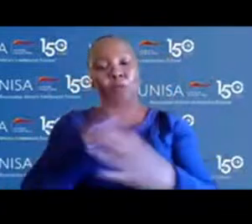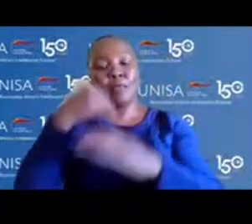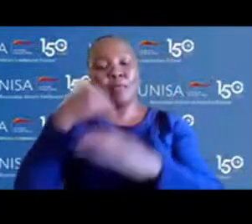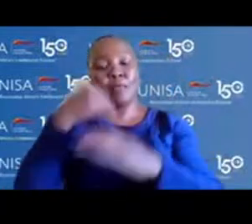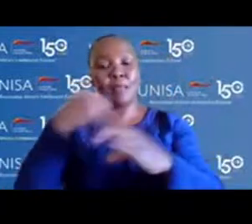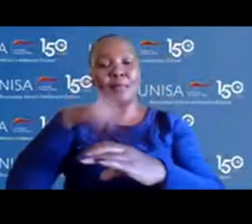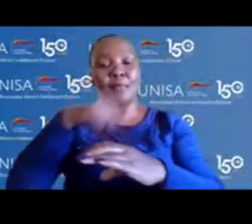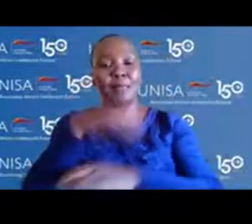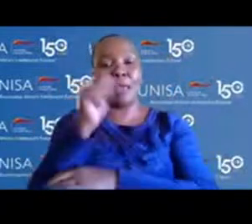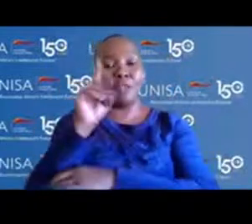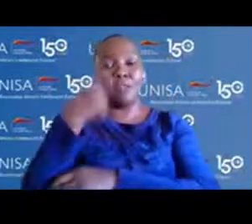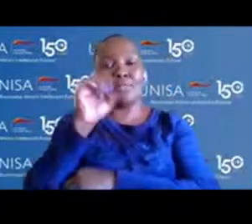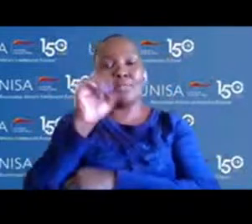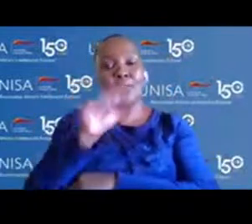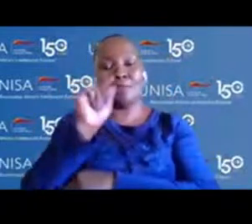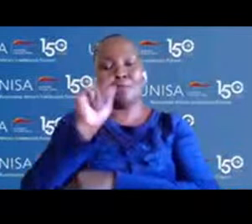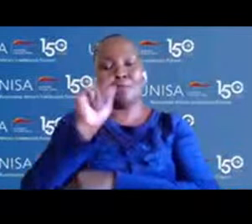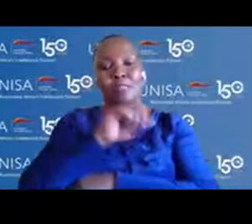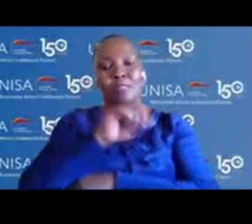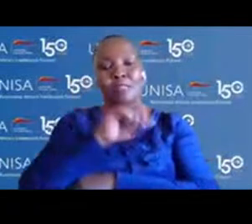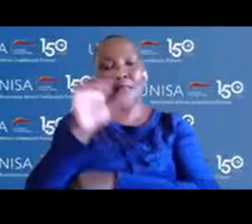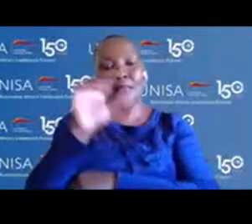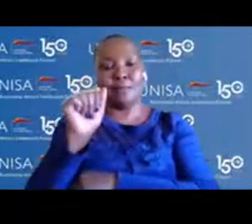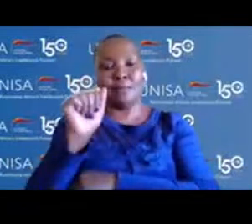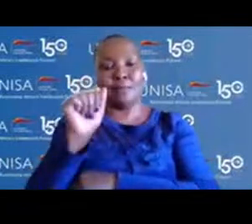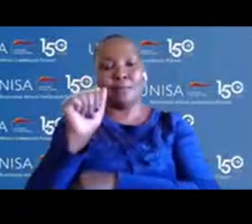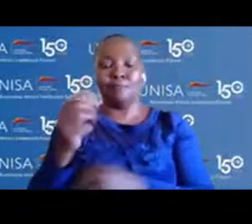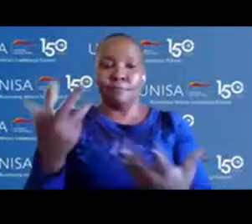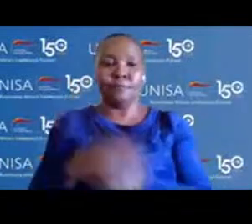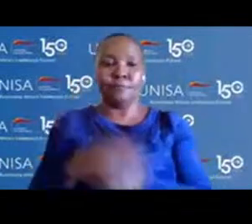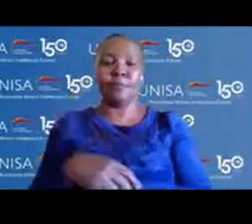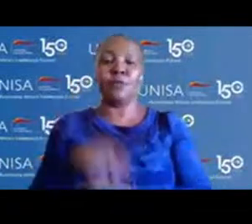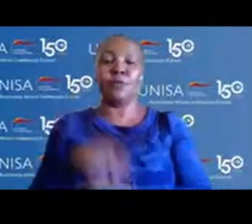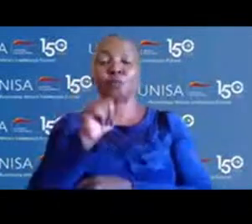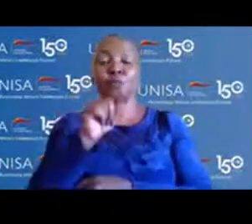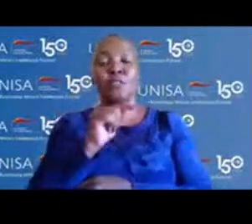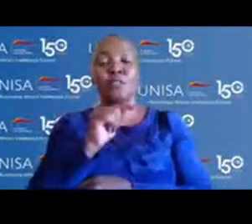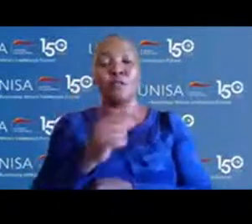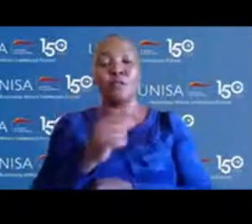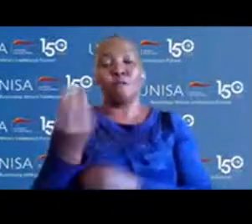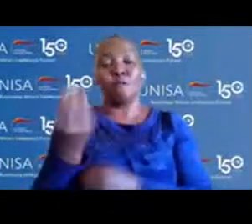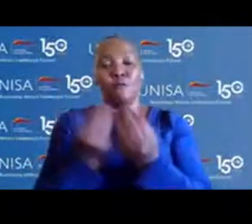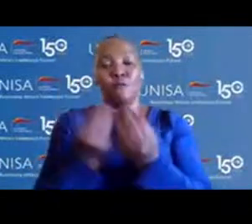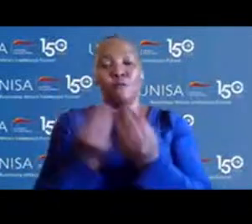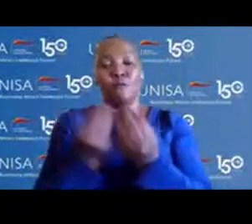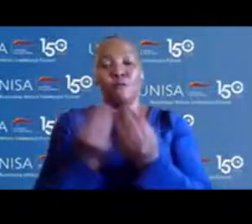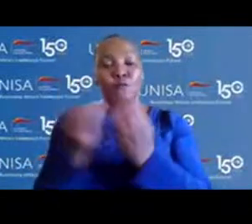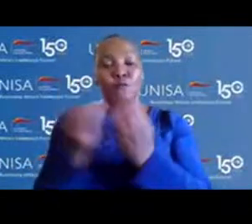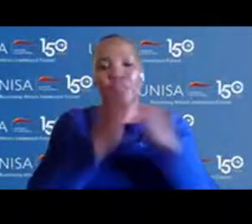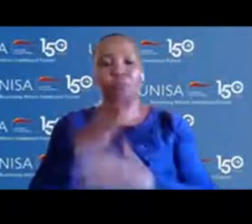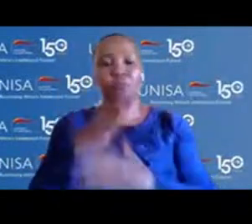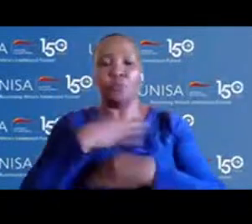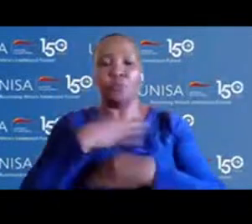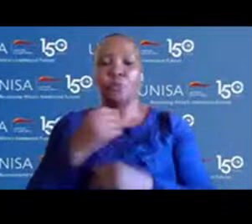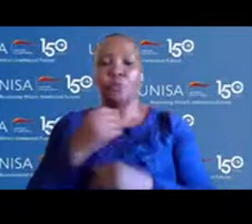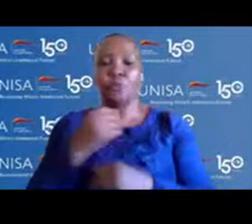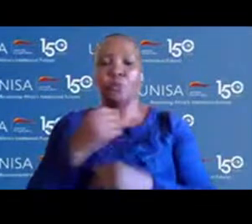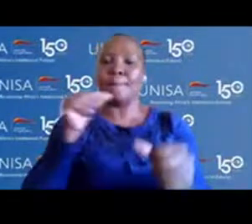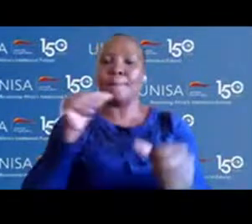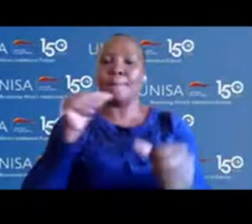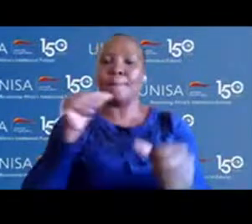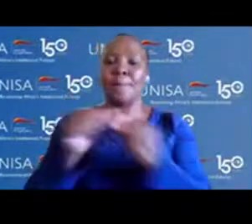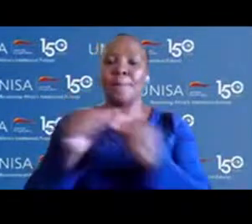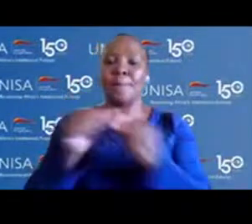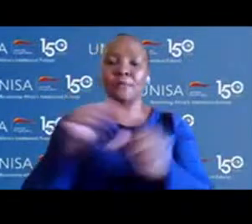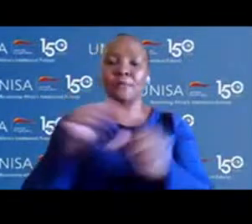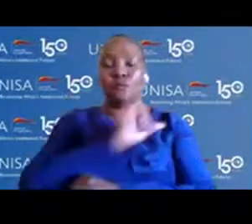acsuite@unisa.ac.za. And then with these few slides, I'd like to wish you all the best with your exams.